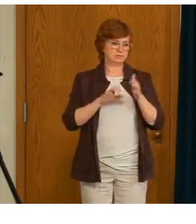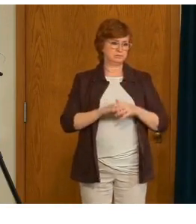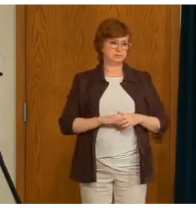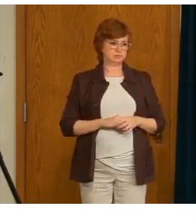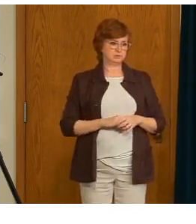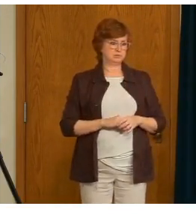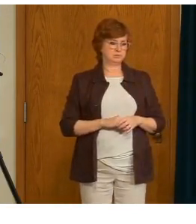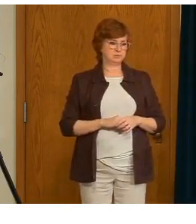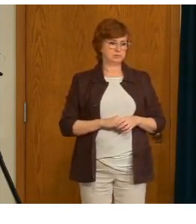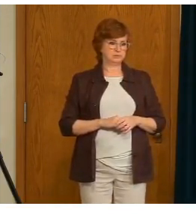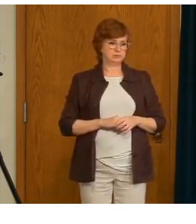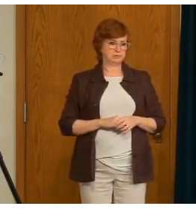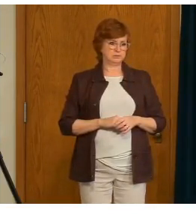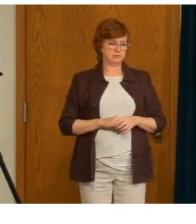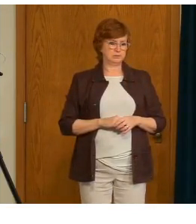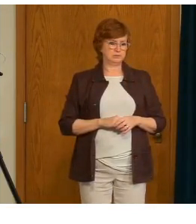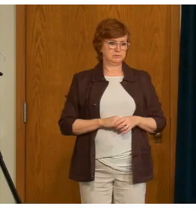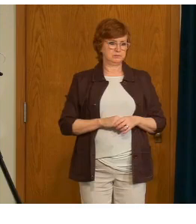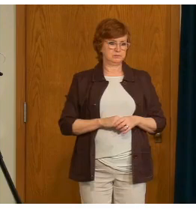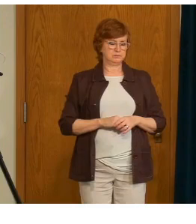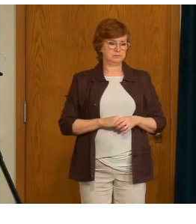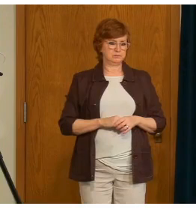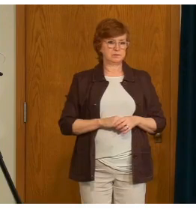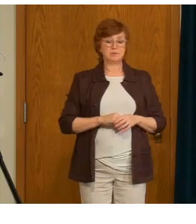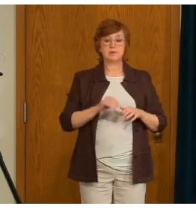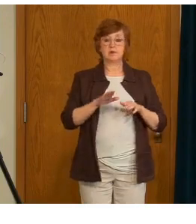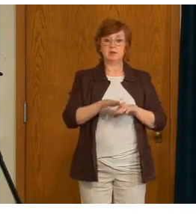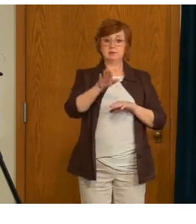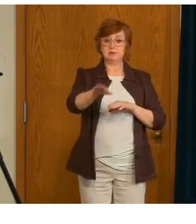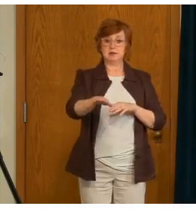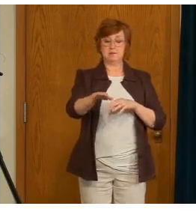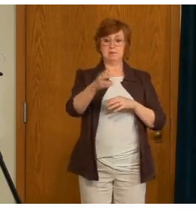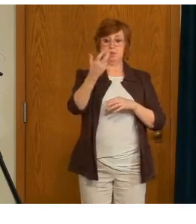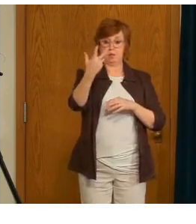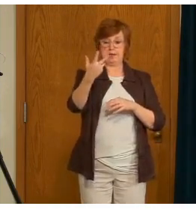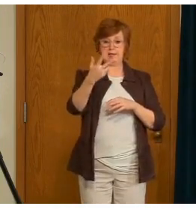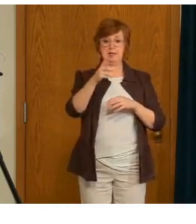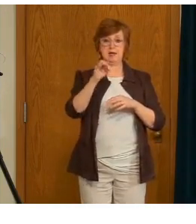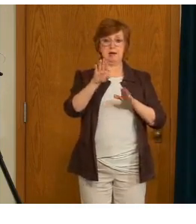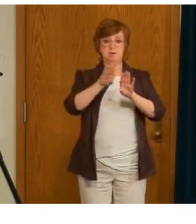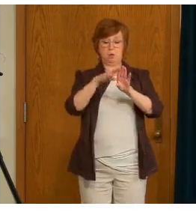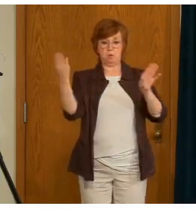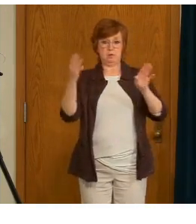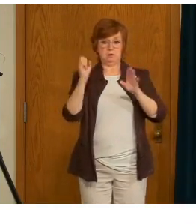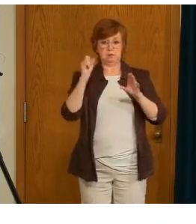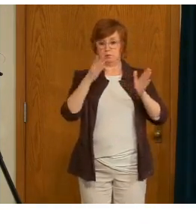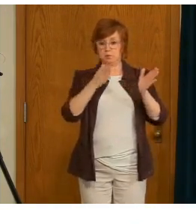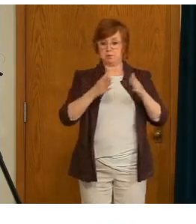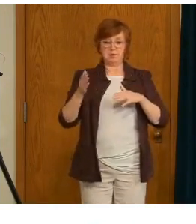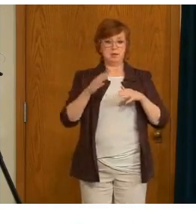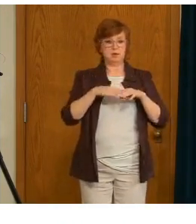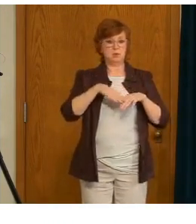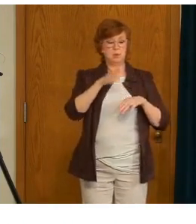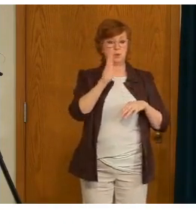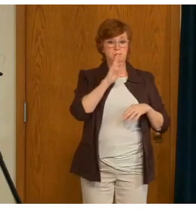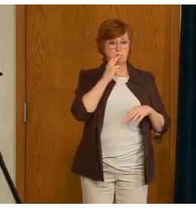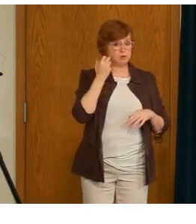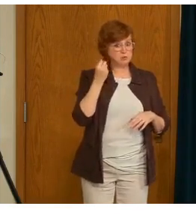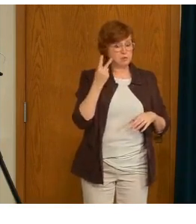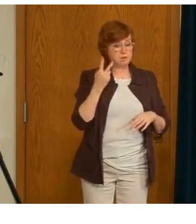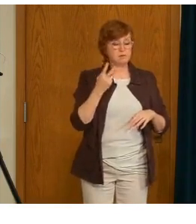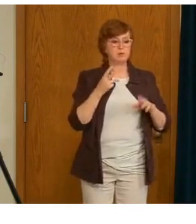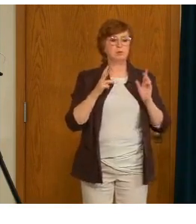Mark? Is the step 3 of the reopening plan going to now be 70% of everyone 12 and up, or is it going to remain 70%